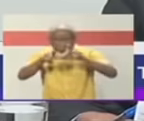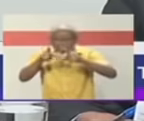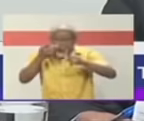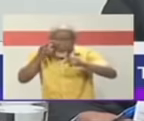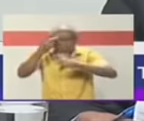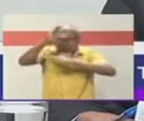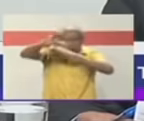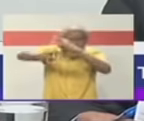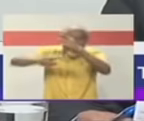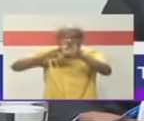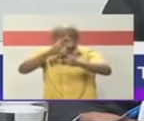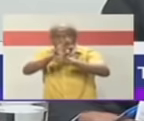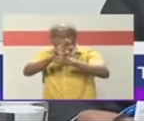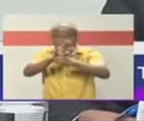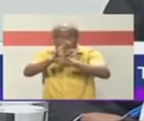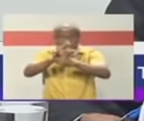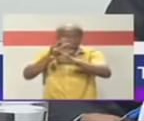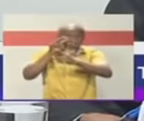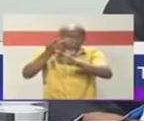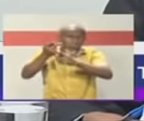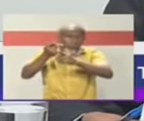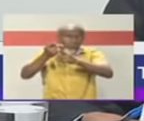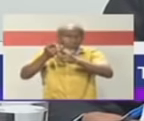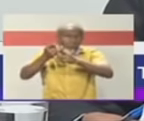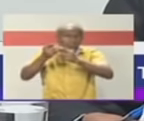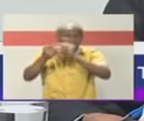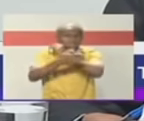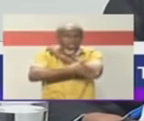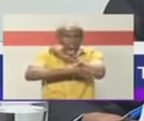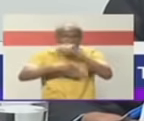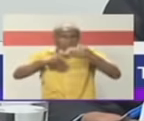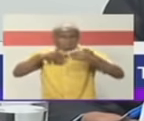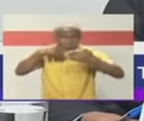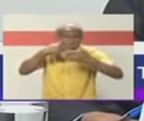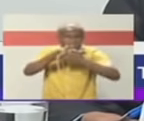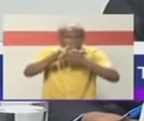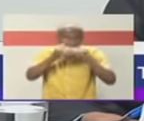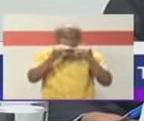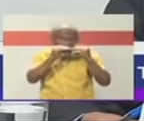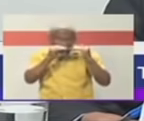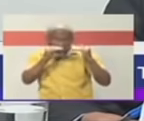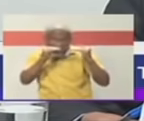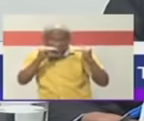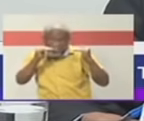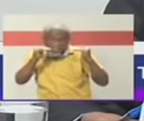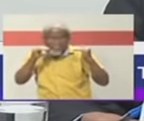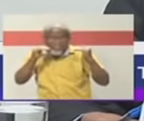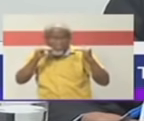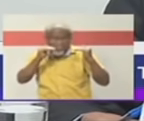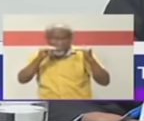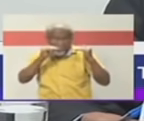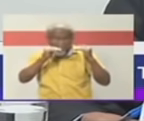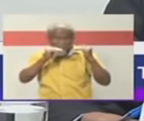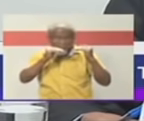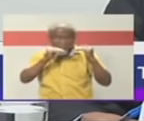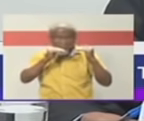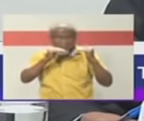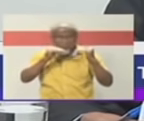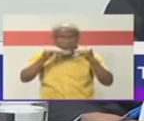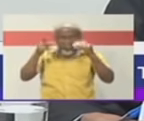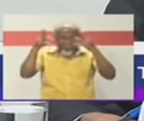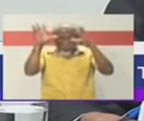countries have reached this plateau of vaccinations, healthcare professionals around the world, presidents, prime